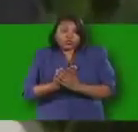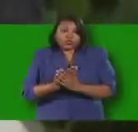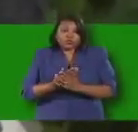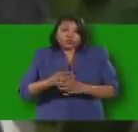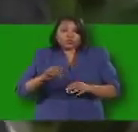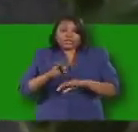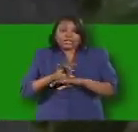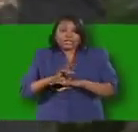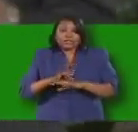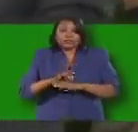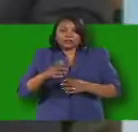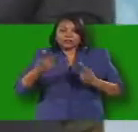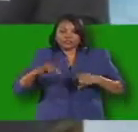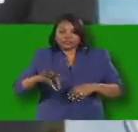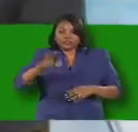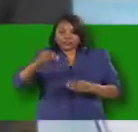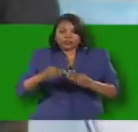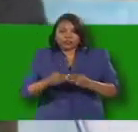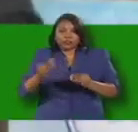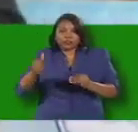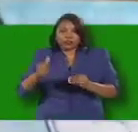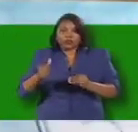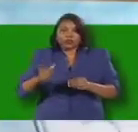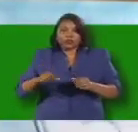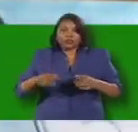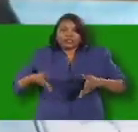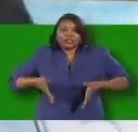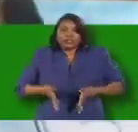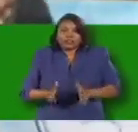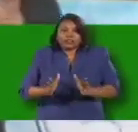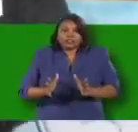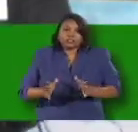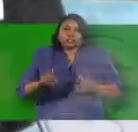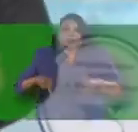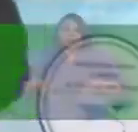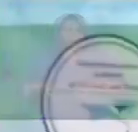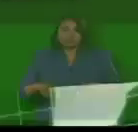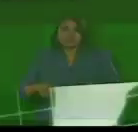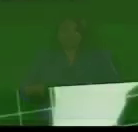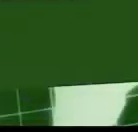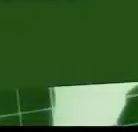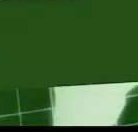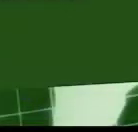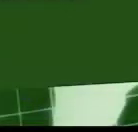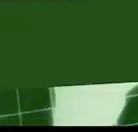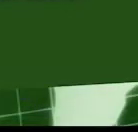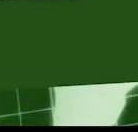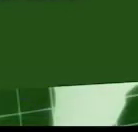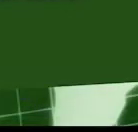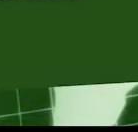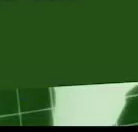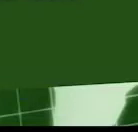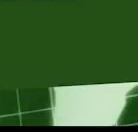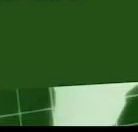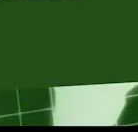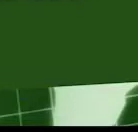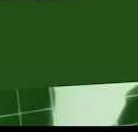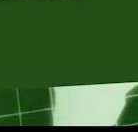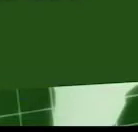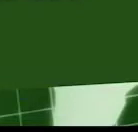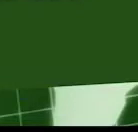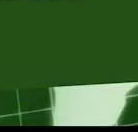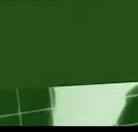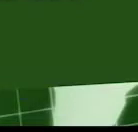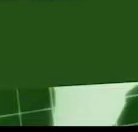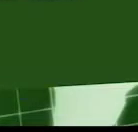need to be able to communicate more clearly the role of these technologies and encourage greater investment, greater awareness about them. In fact, one of the things that those countries that